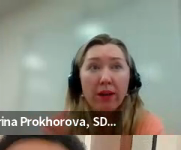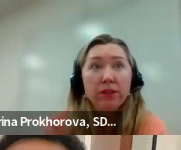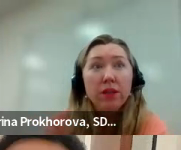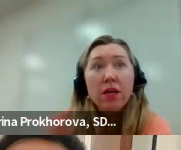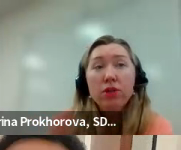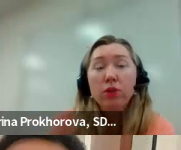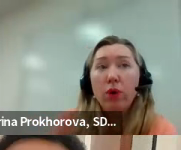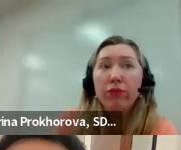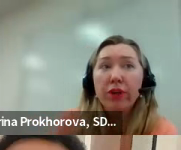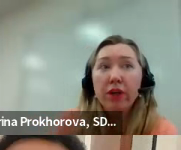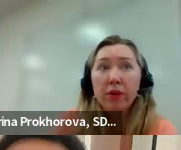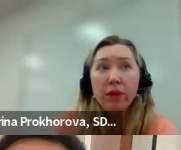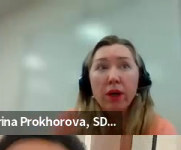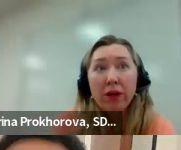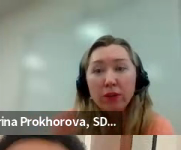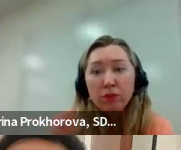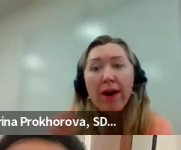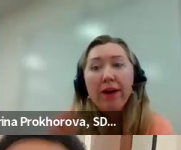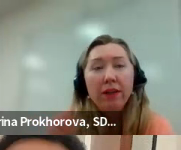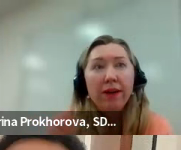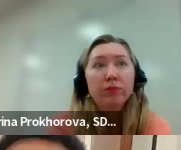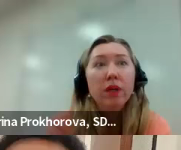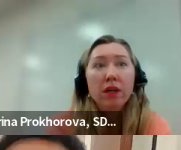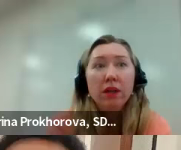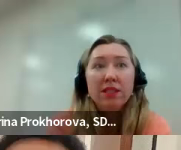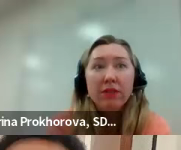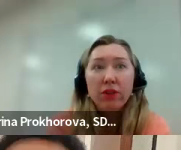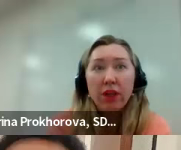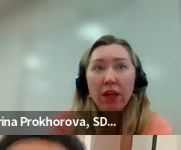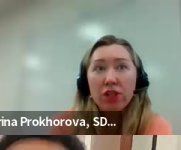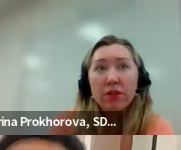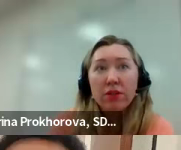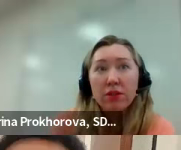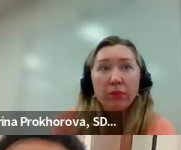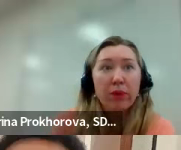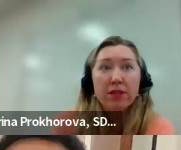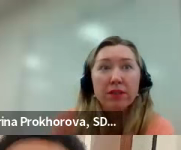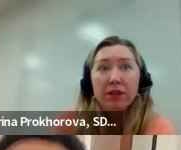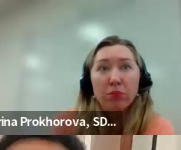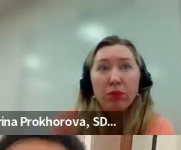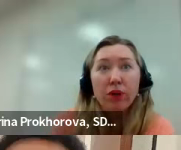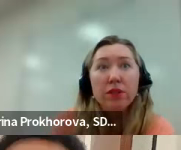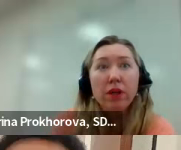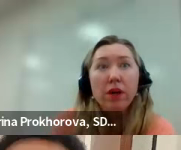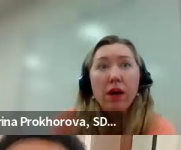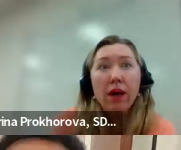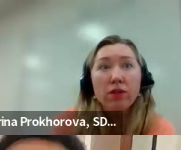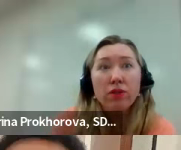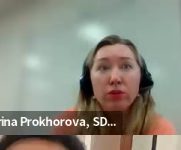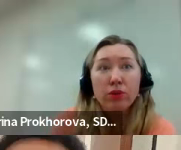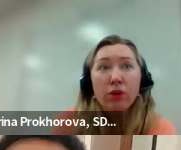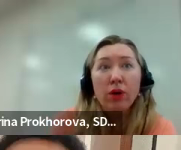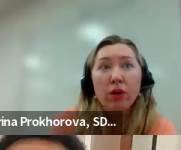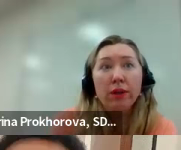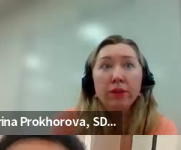our pilot. So we offer one-on-one in 7 locations, basic tech support,